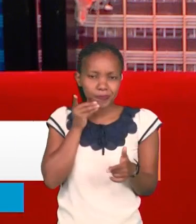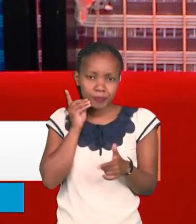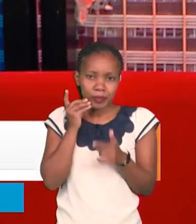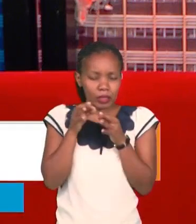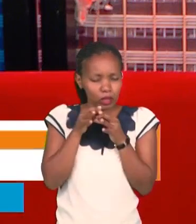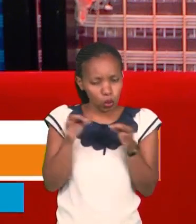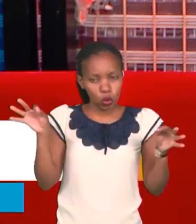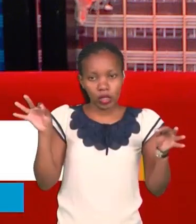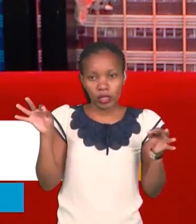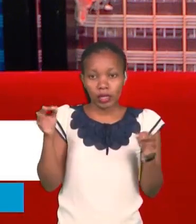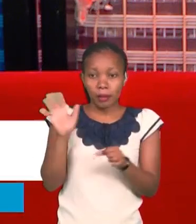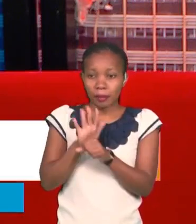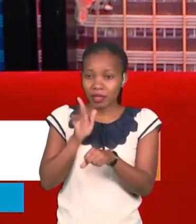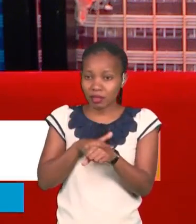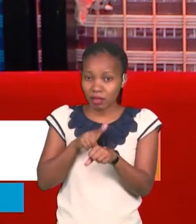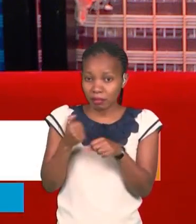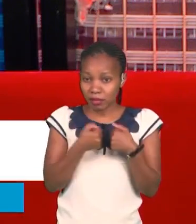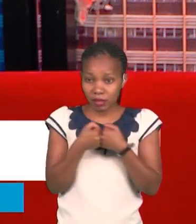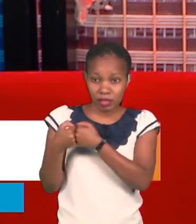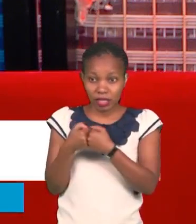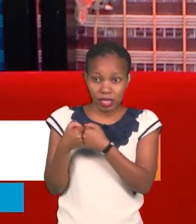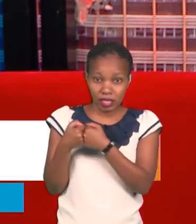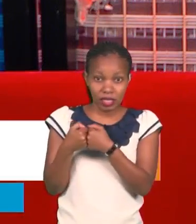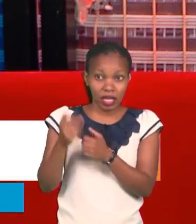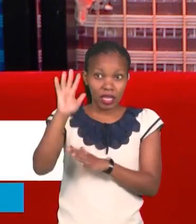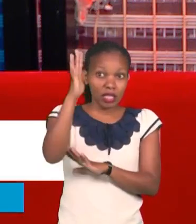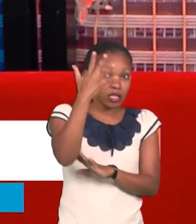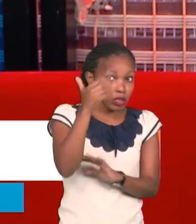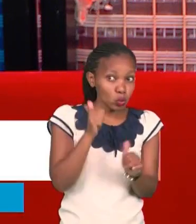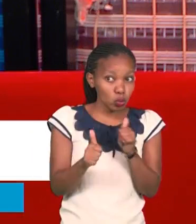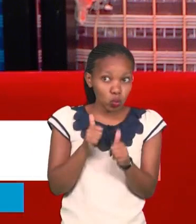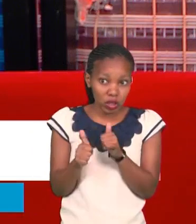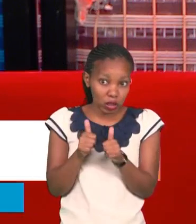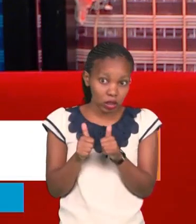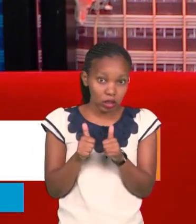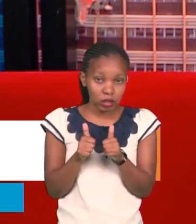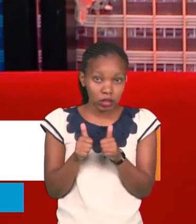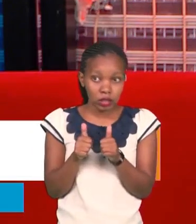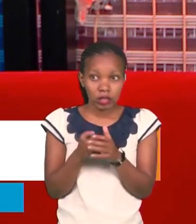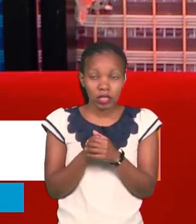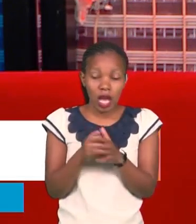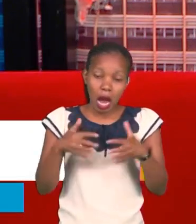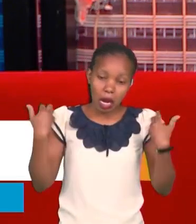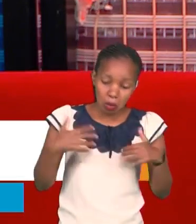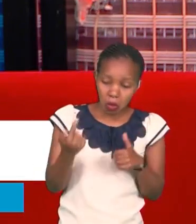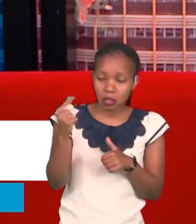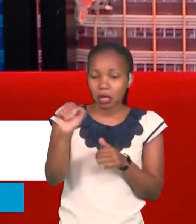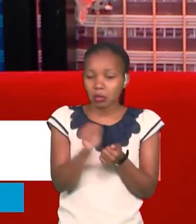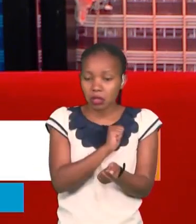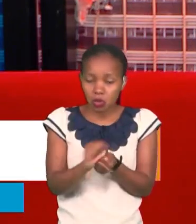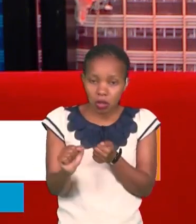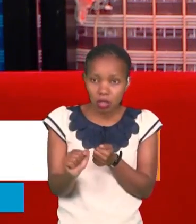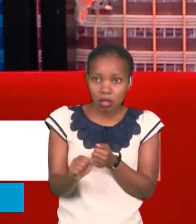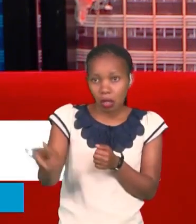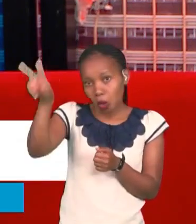time, most of the challenge with trees is normally either attacked by animals, domestic animals,